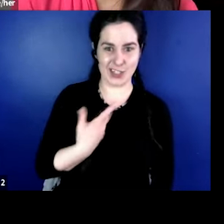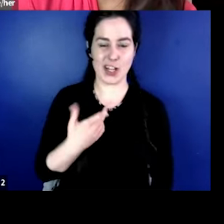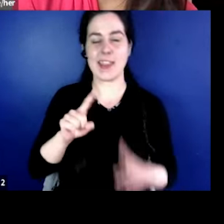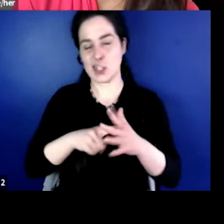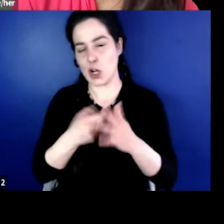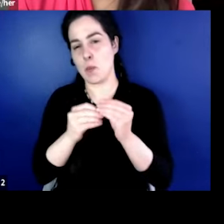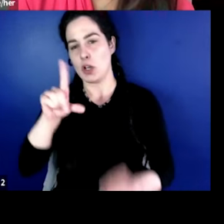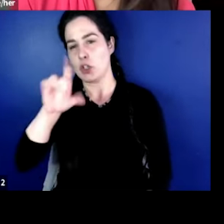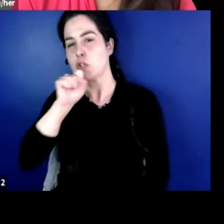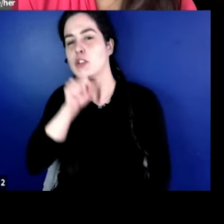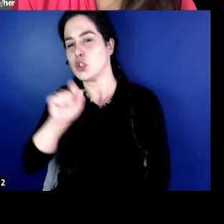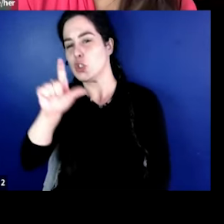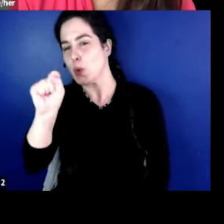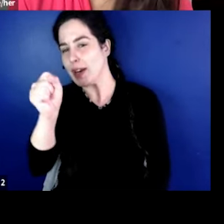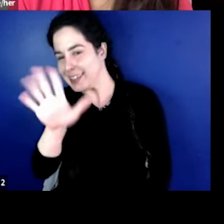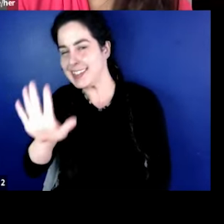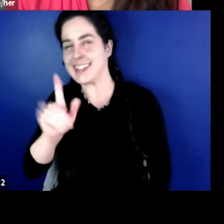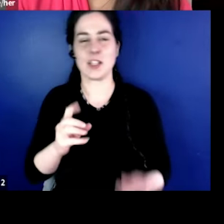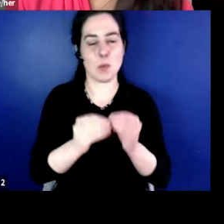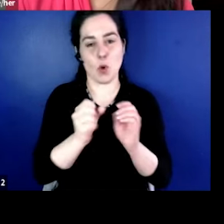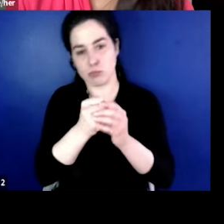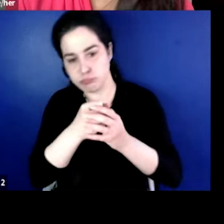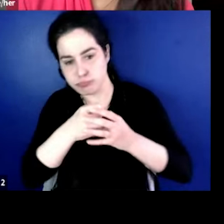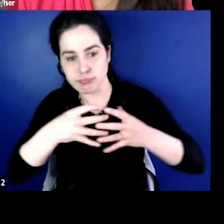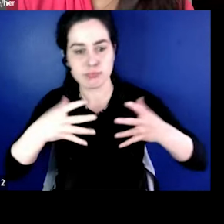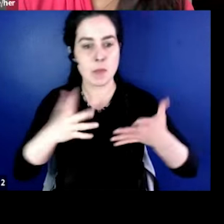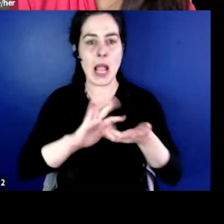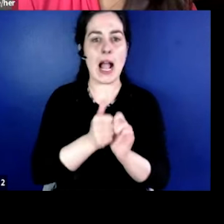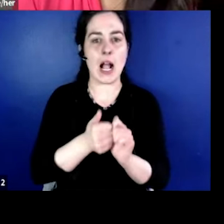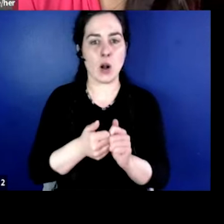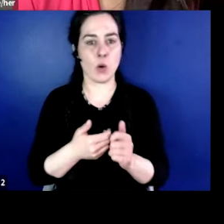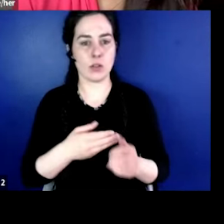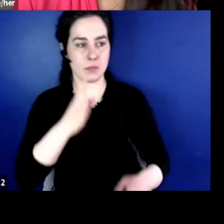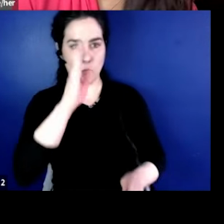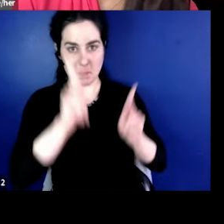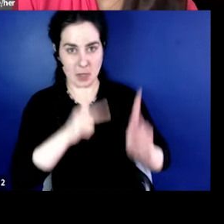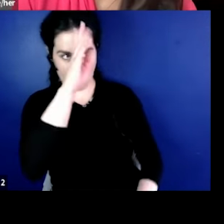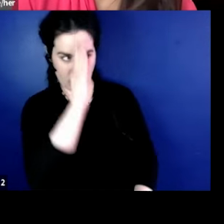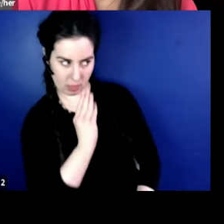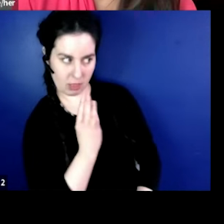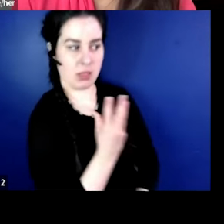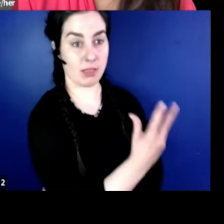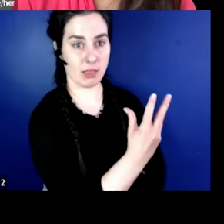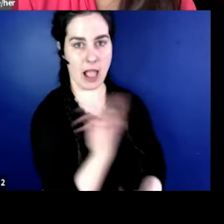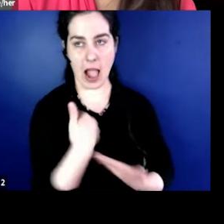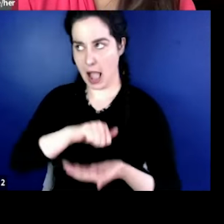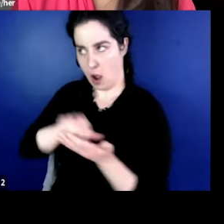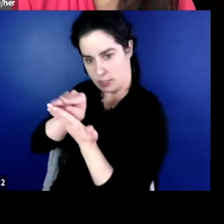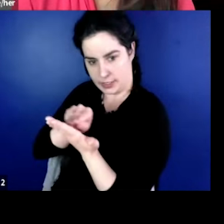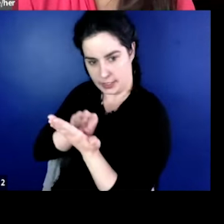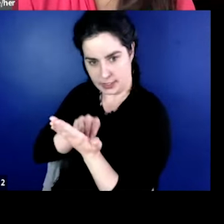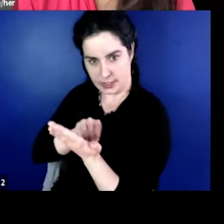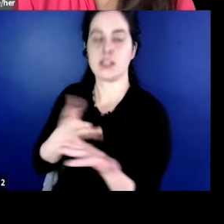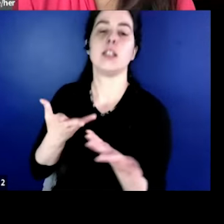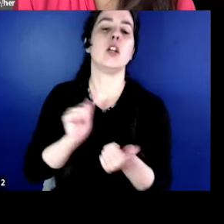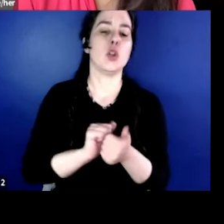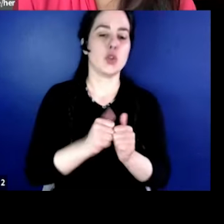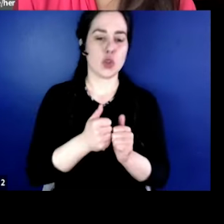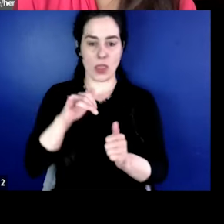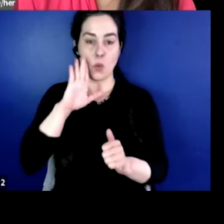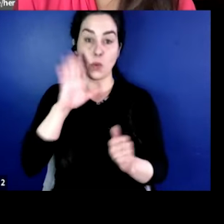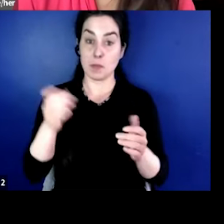a process to look at how to take disclosures. And so we're actually creating an action toolkit on it for addressing sexual violence disclosures, and it's going to be freely